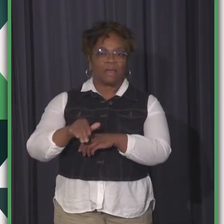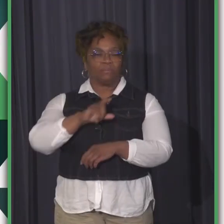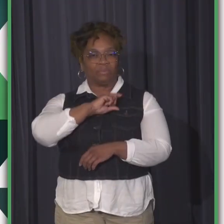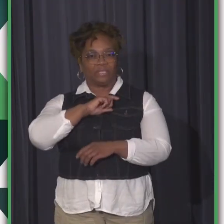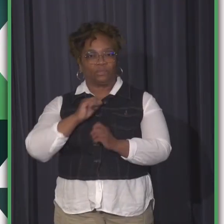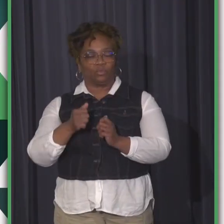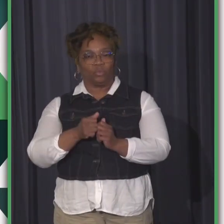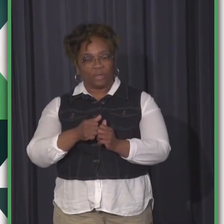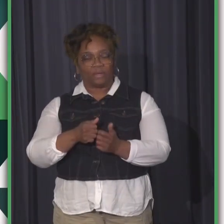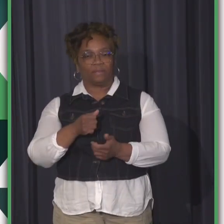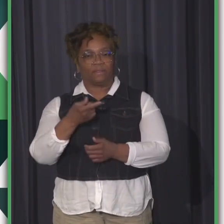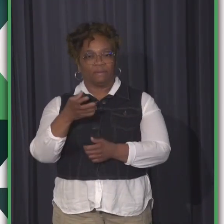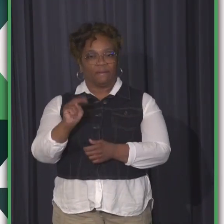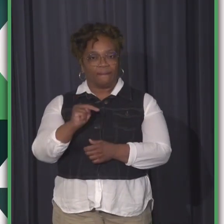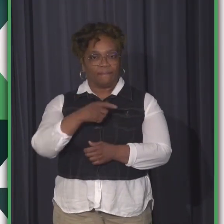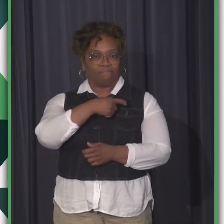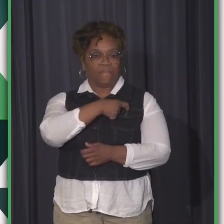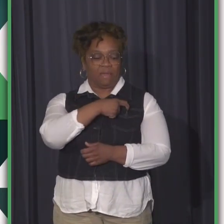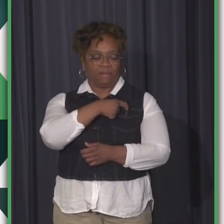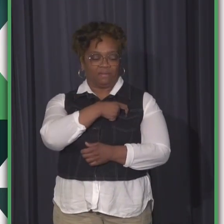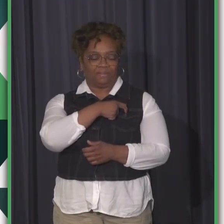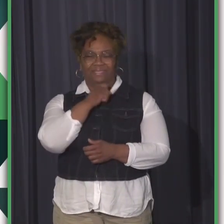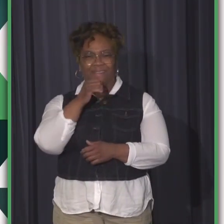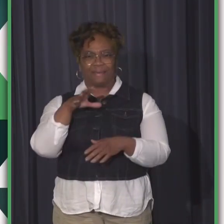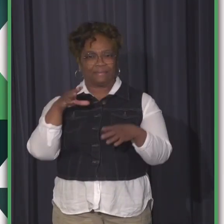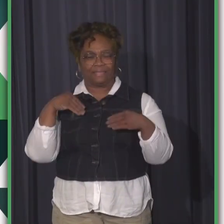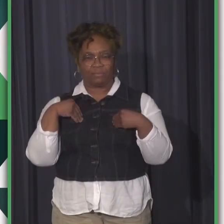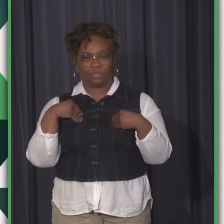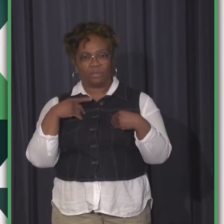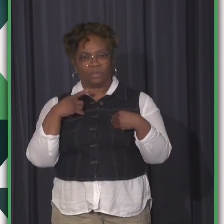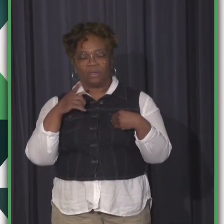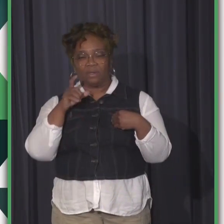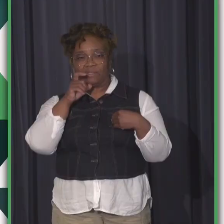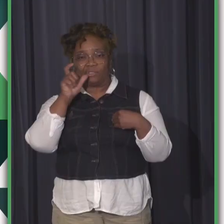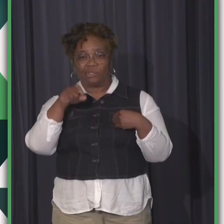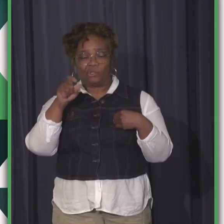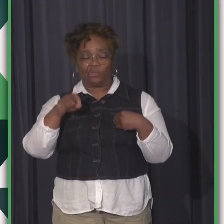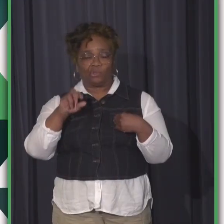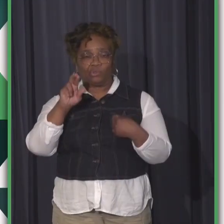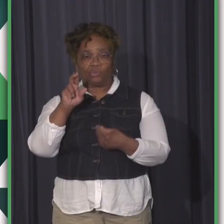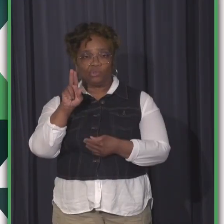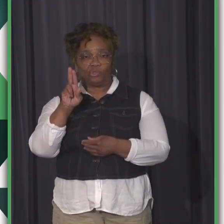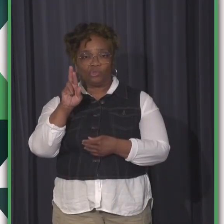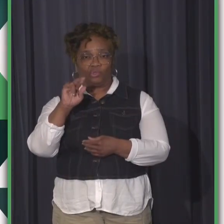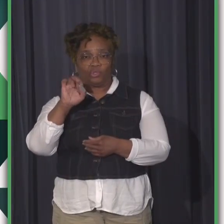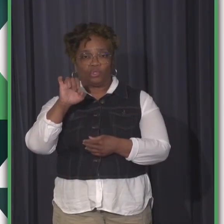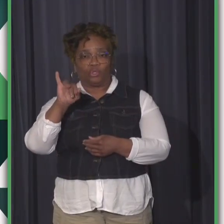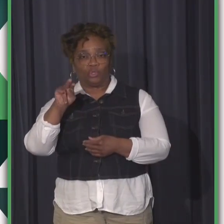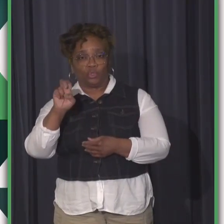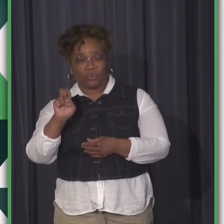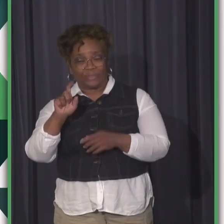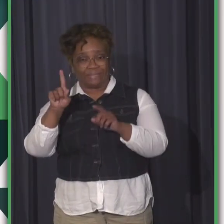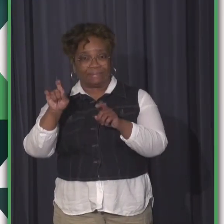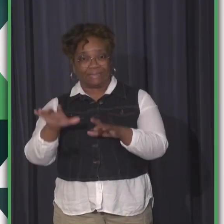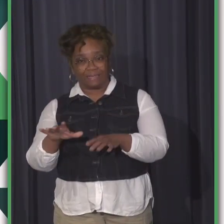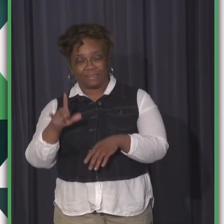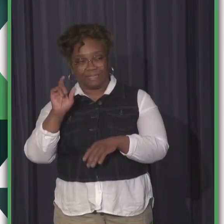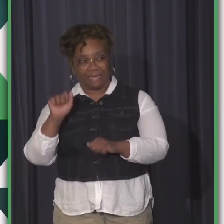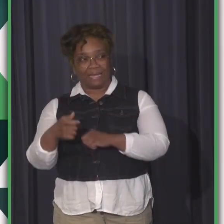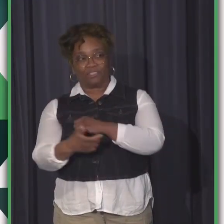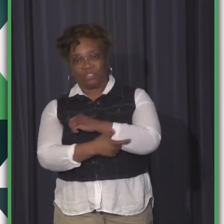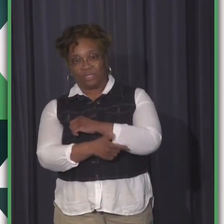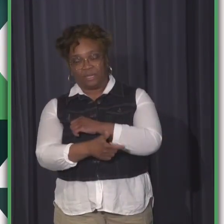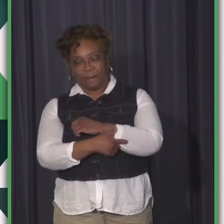not acceptable either. And we need not to do no urine tests because they can cheat. What about hair samples? Thank you. Through the chair.